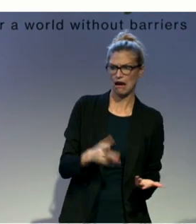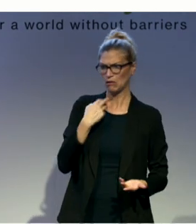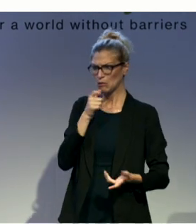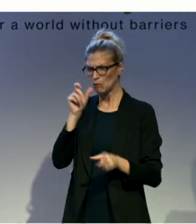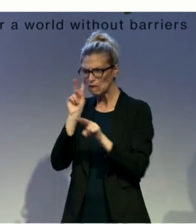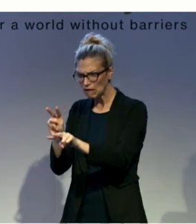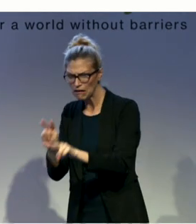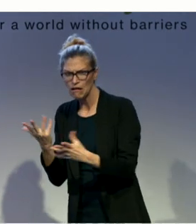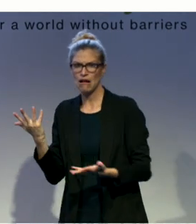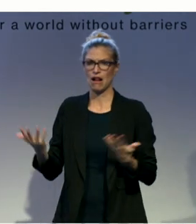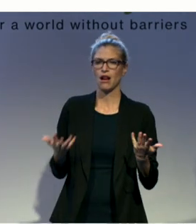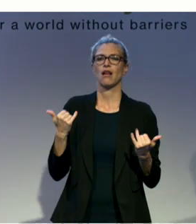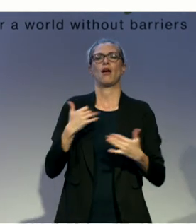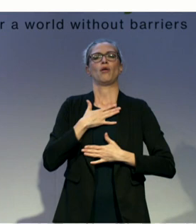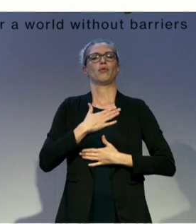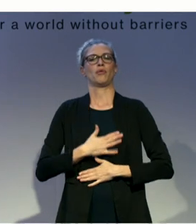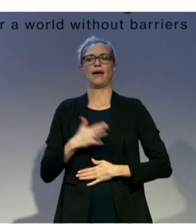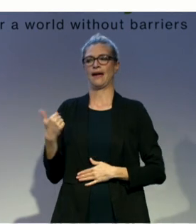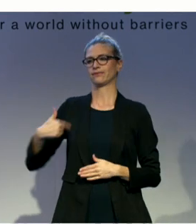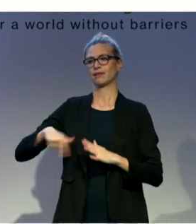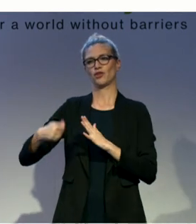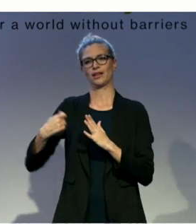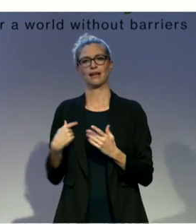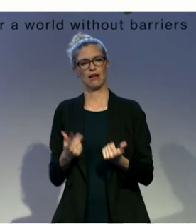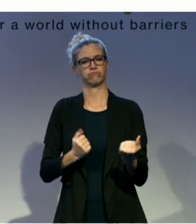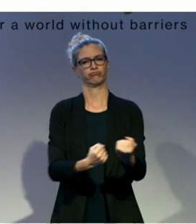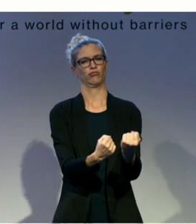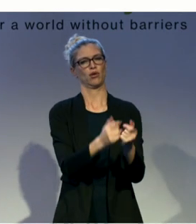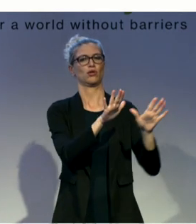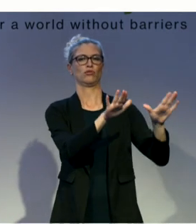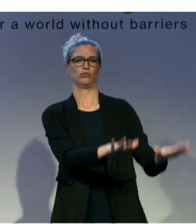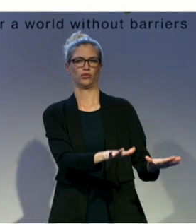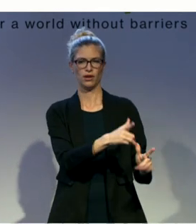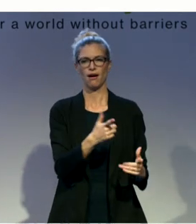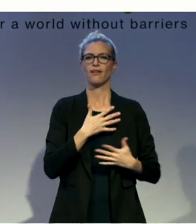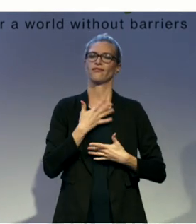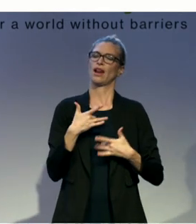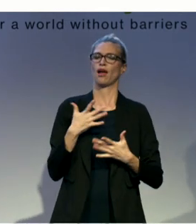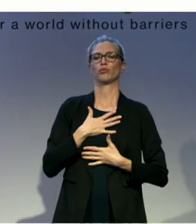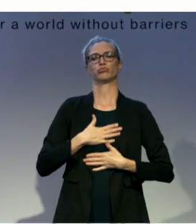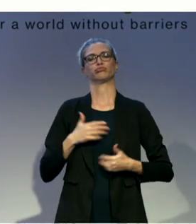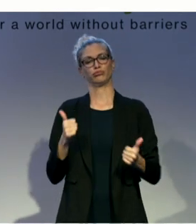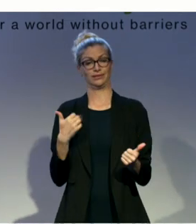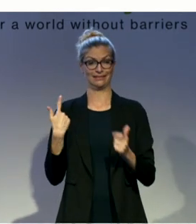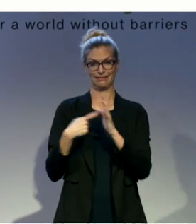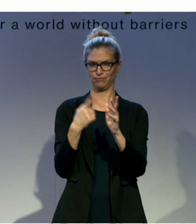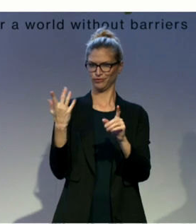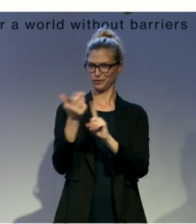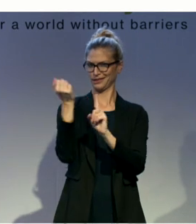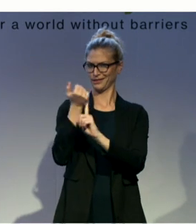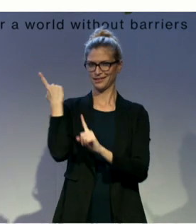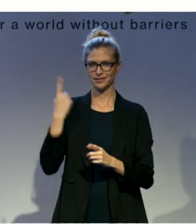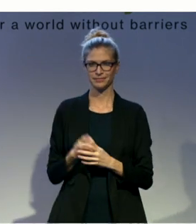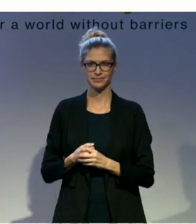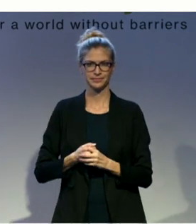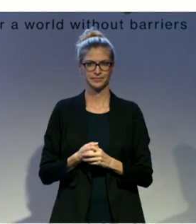Here is some interesting data about our success. Out of 42 users, 9 left the institutions where they spent most